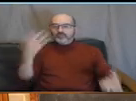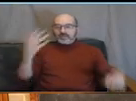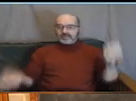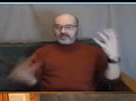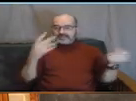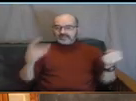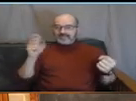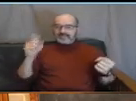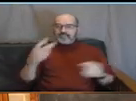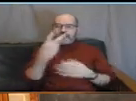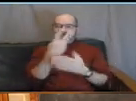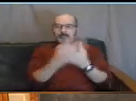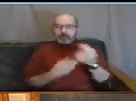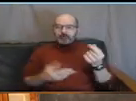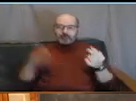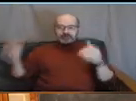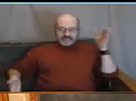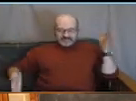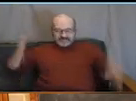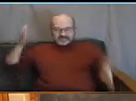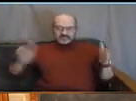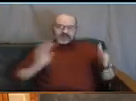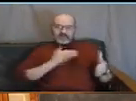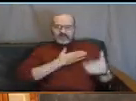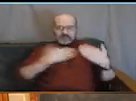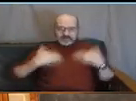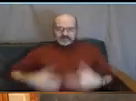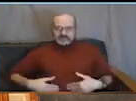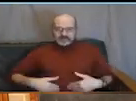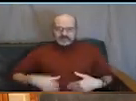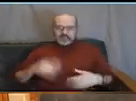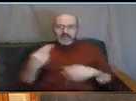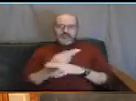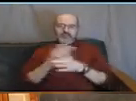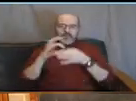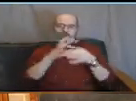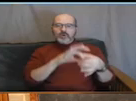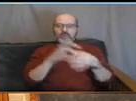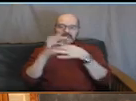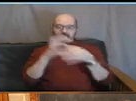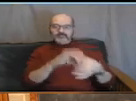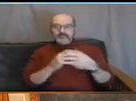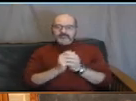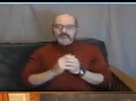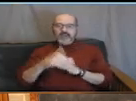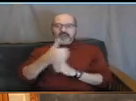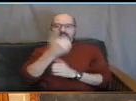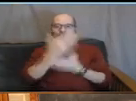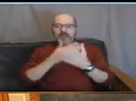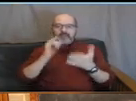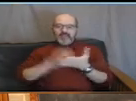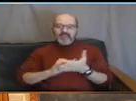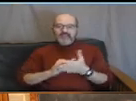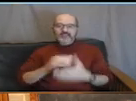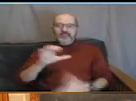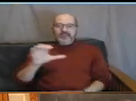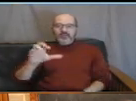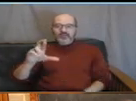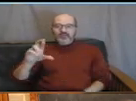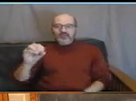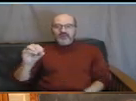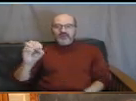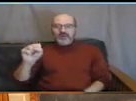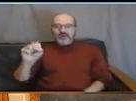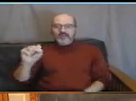use both sides of our body, just like Mr. Ade said, using coordination. Another part of that is called